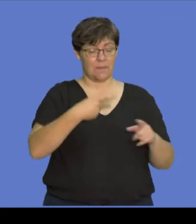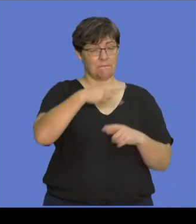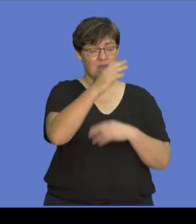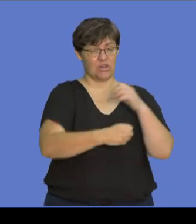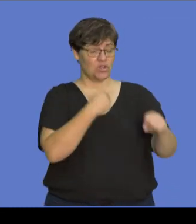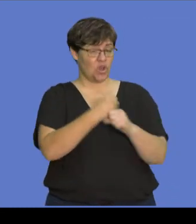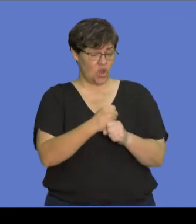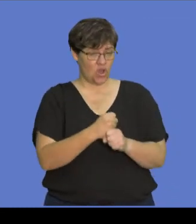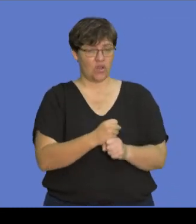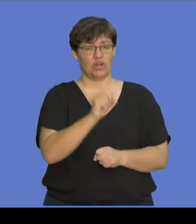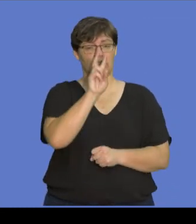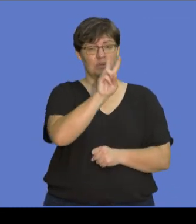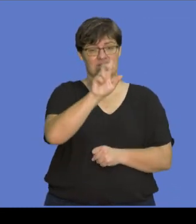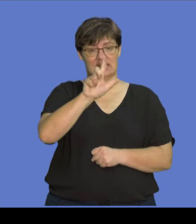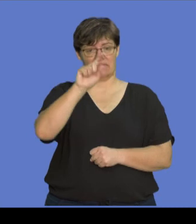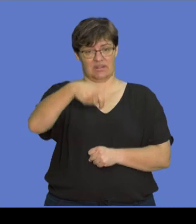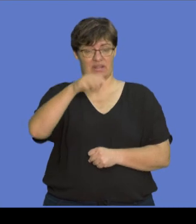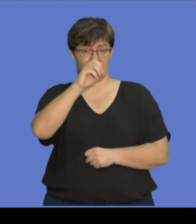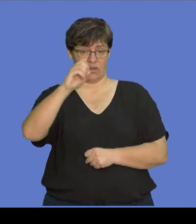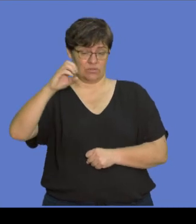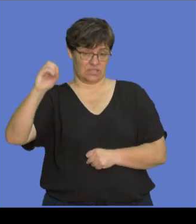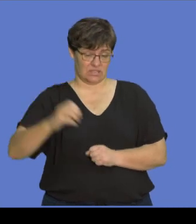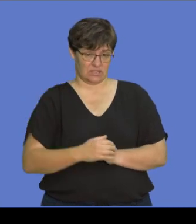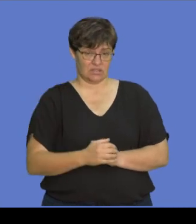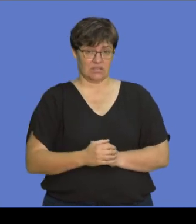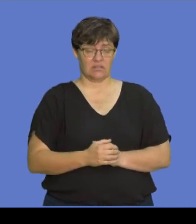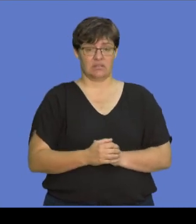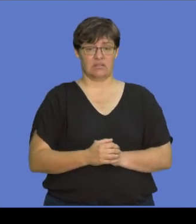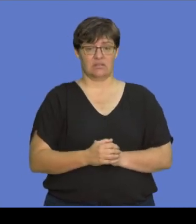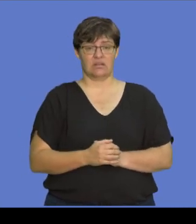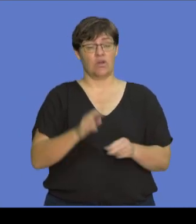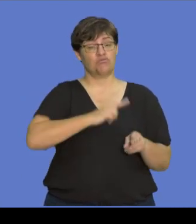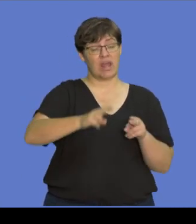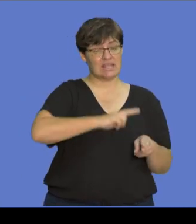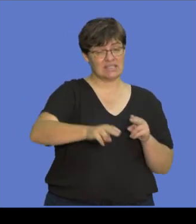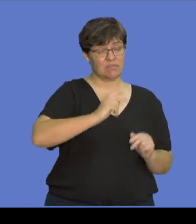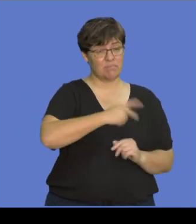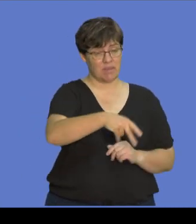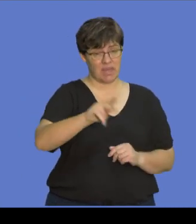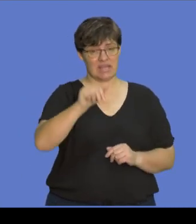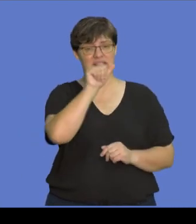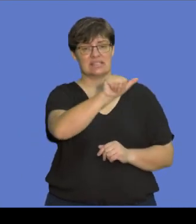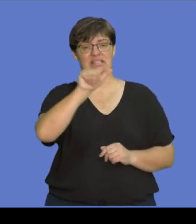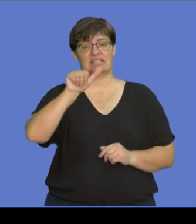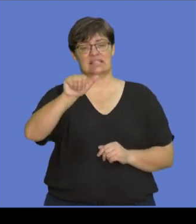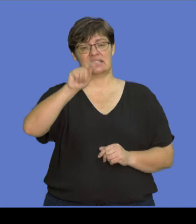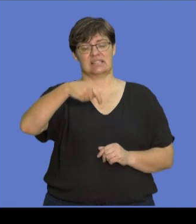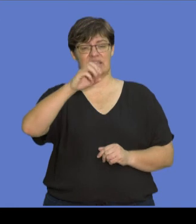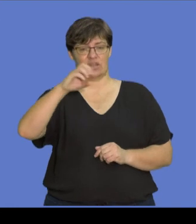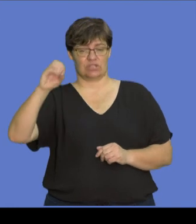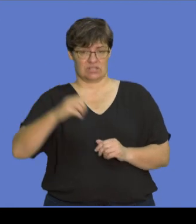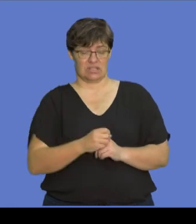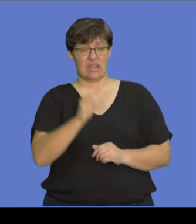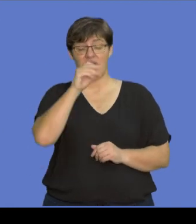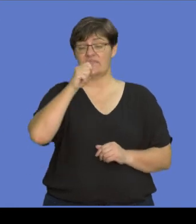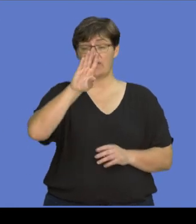the year amounted to 27,000 Rand, and the rent paid was 66,000 Rand. The rent for February has